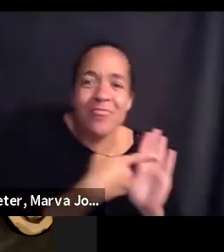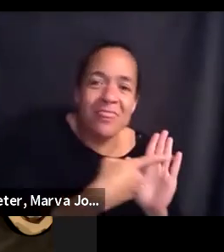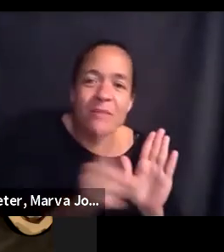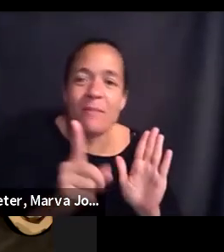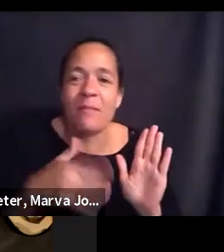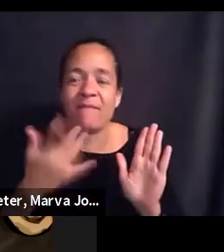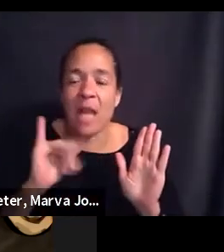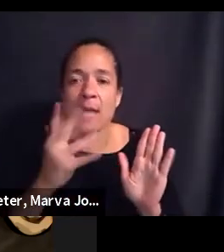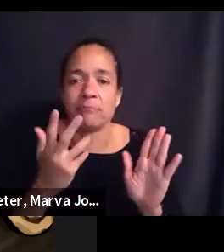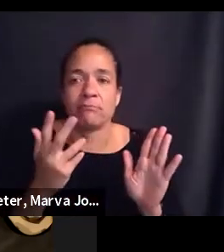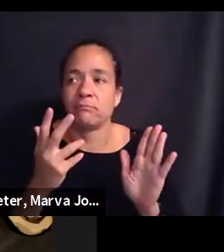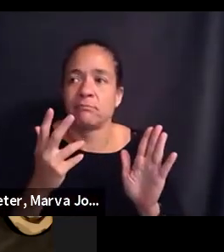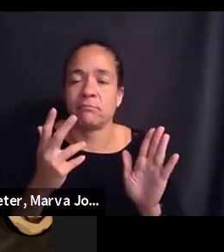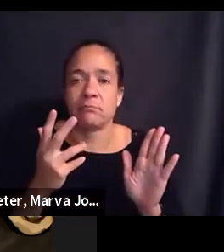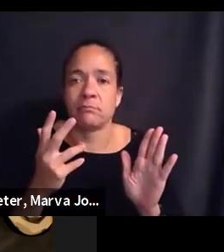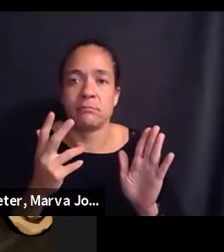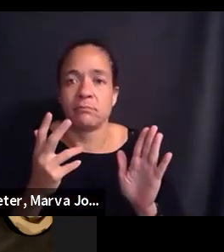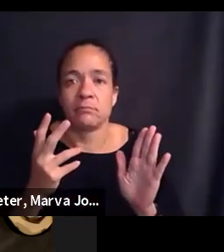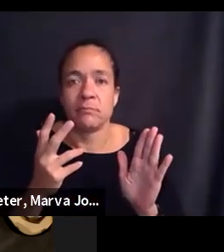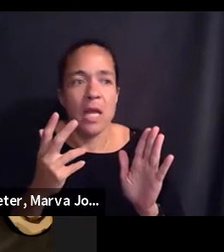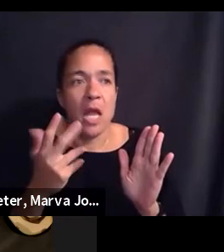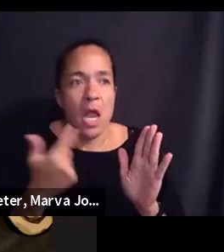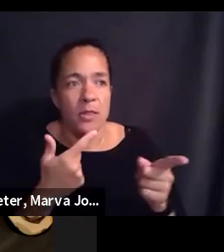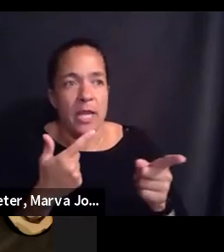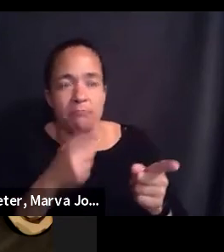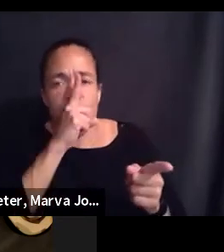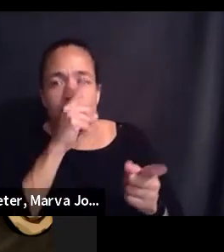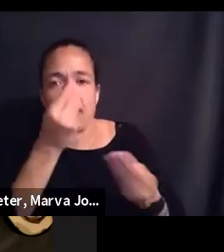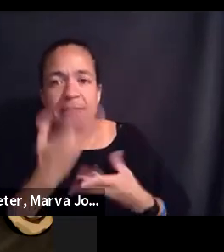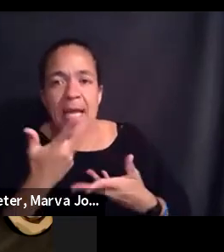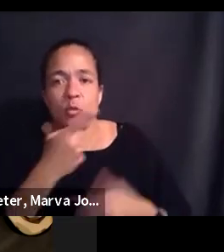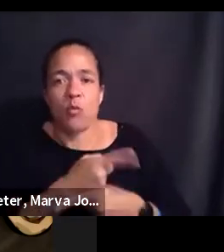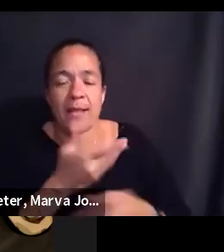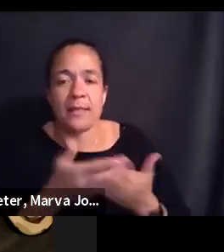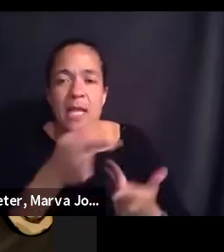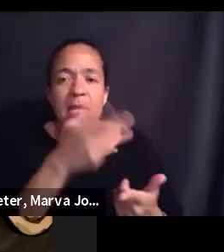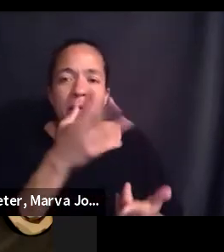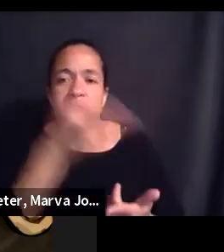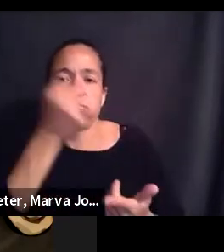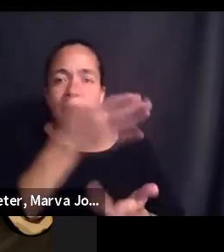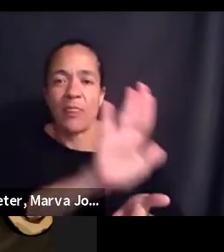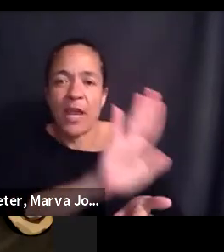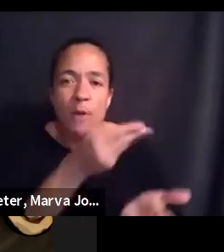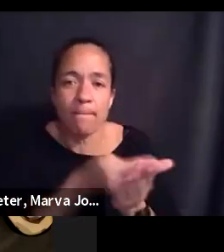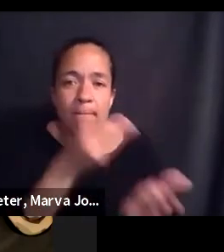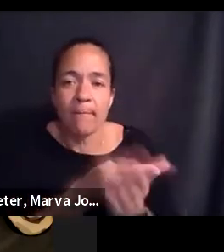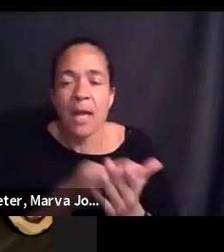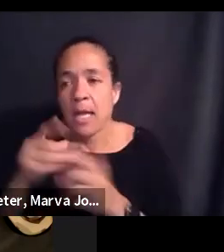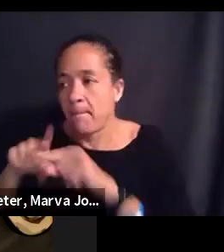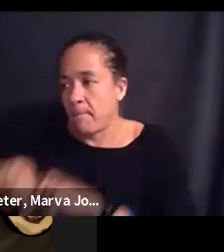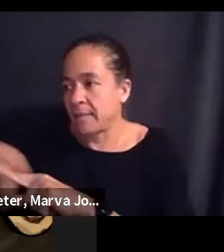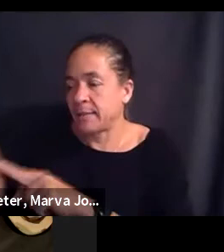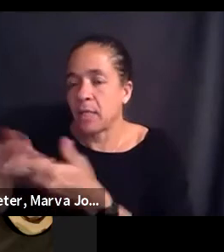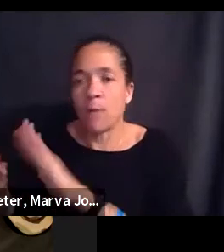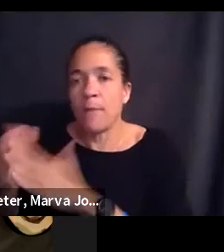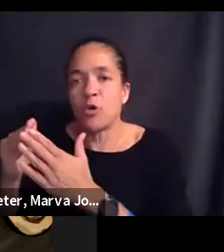like, oh, well, we don't think our grantees are telling us the right thing, or they're going to lose money based on what the community tells us they want. We really wanted to feel